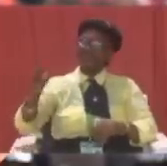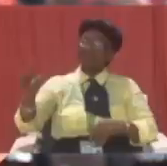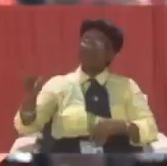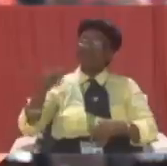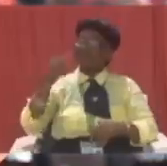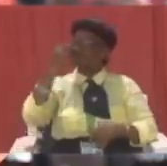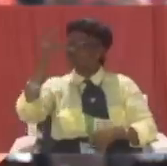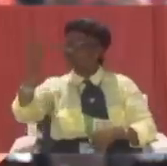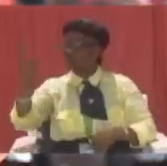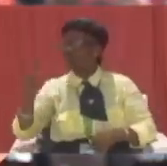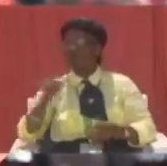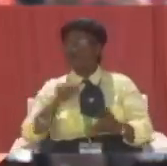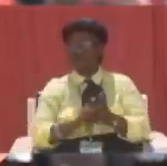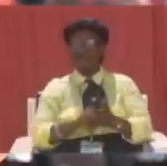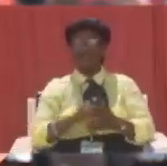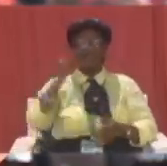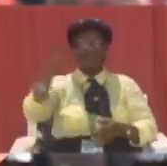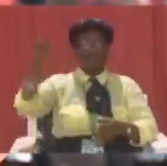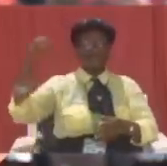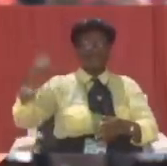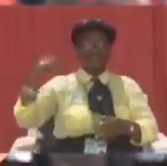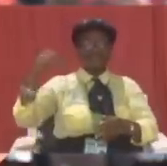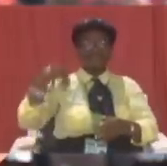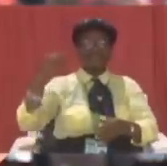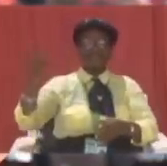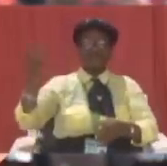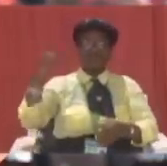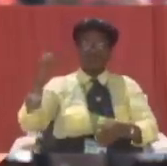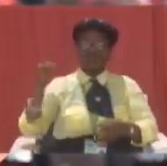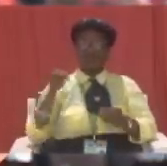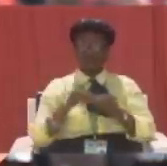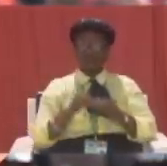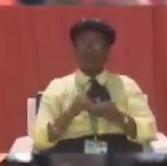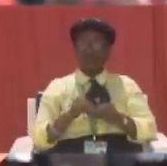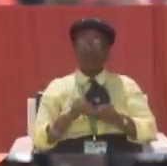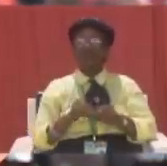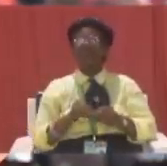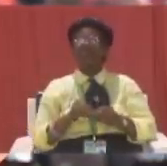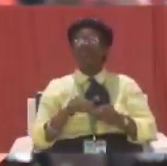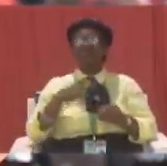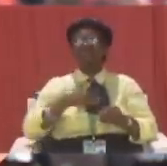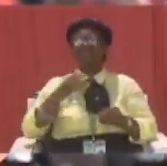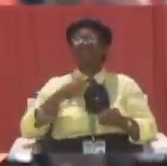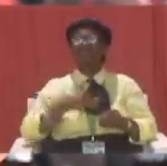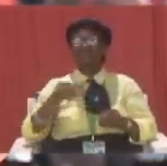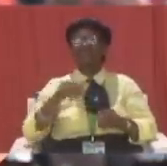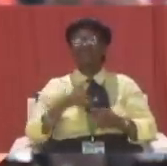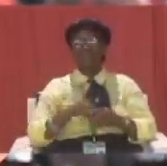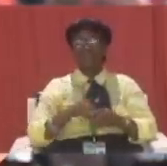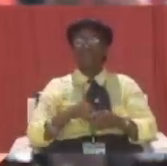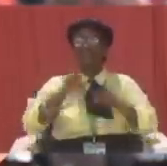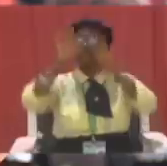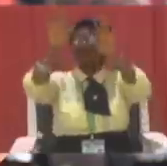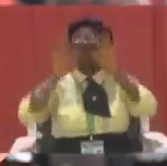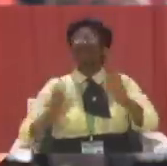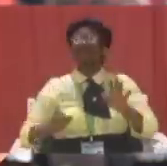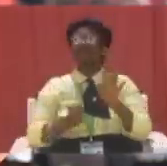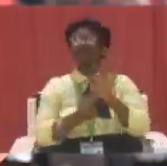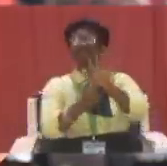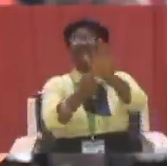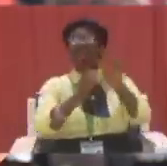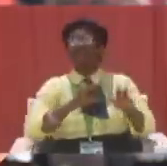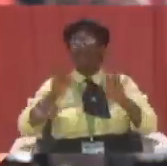that his master was more interested in miracles, signs, and wonders, in being a vessel unto honor